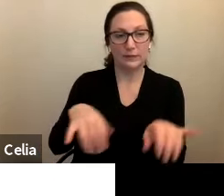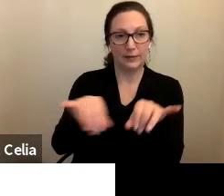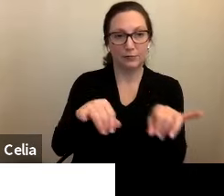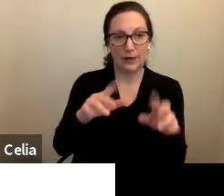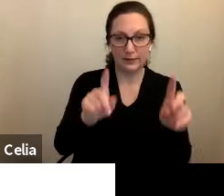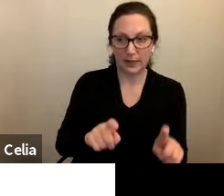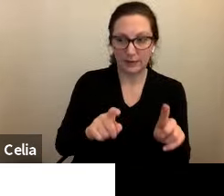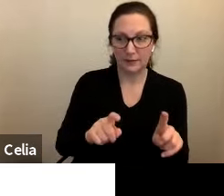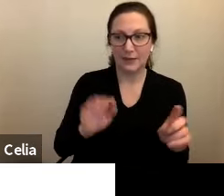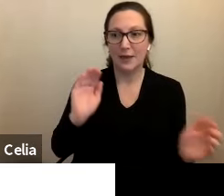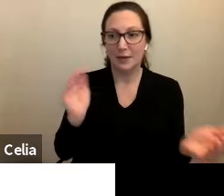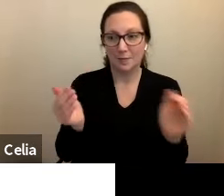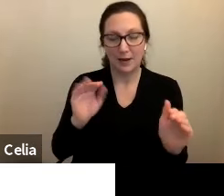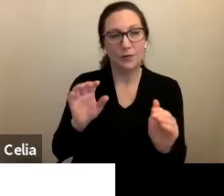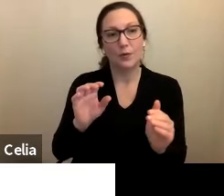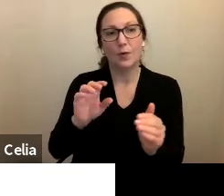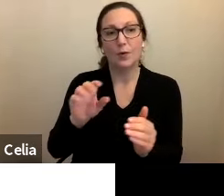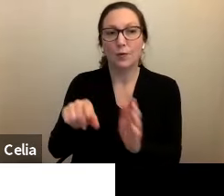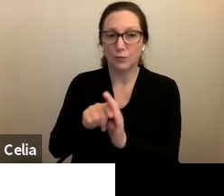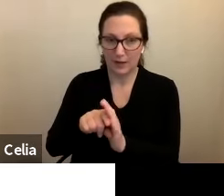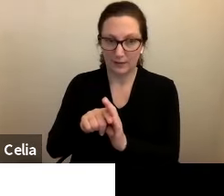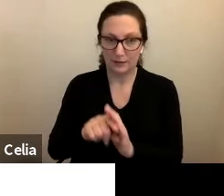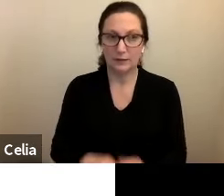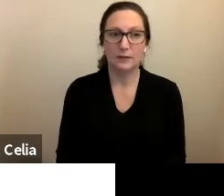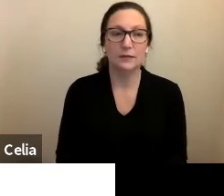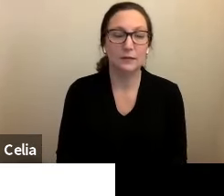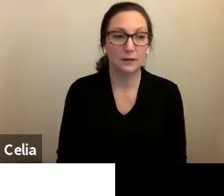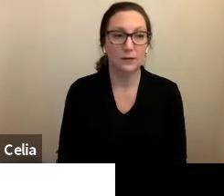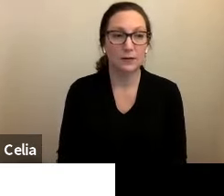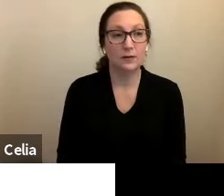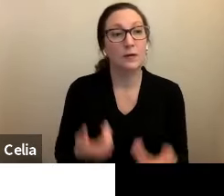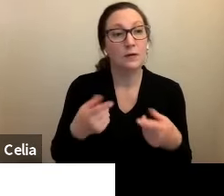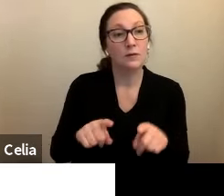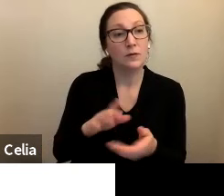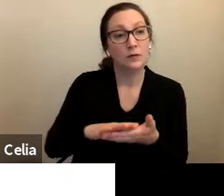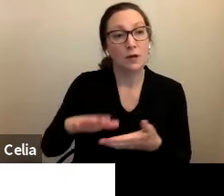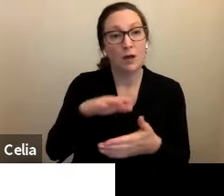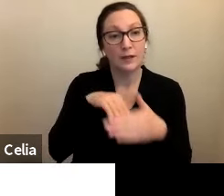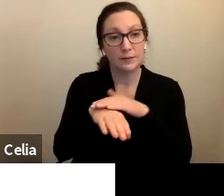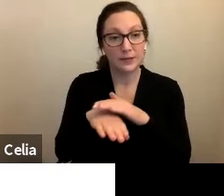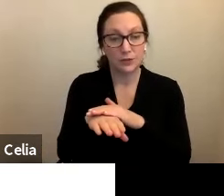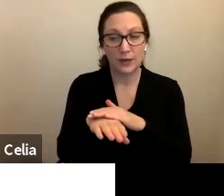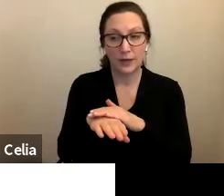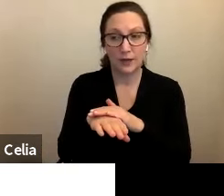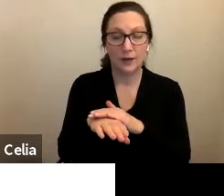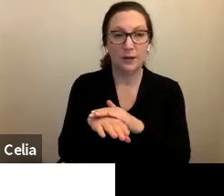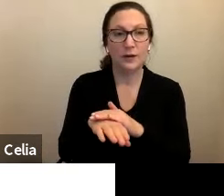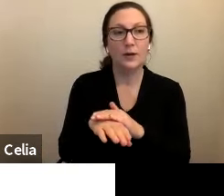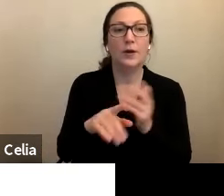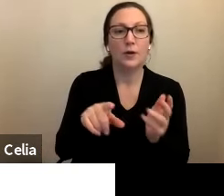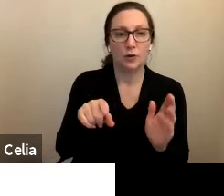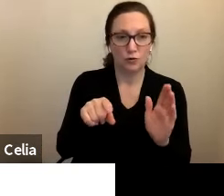academic measures such as grades. In the college admissions, grades are